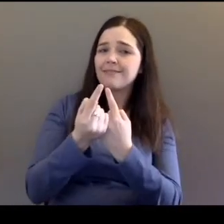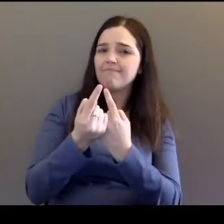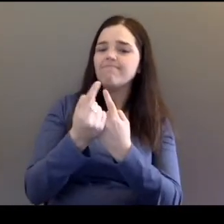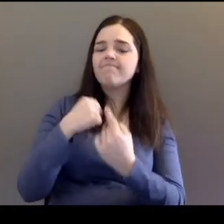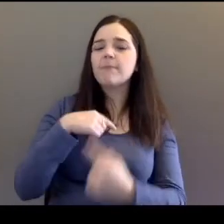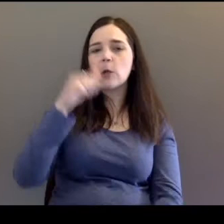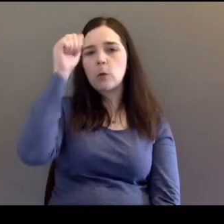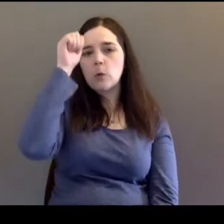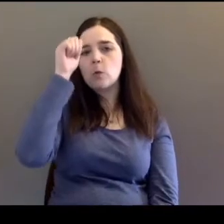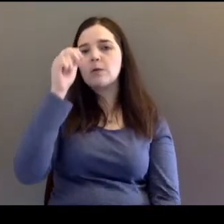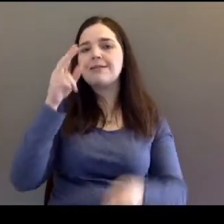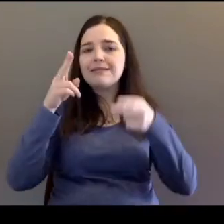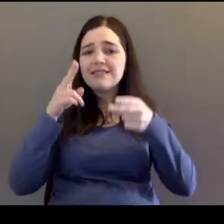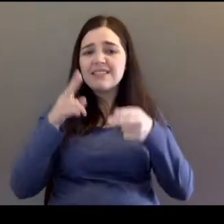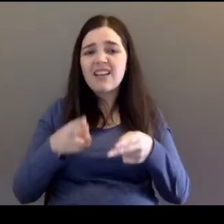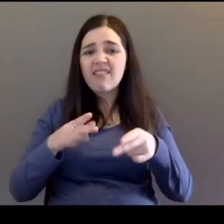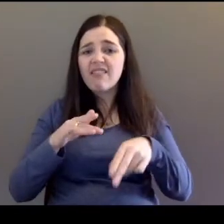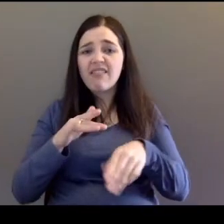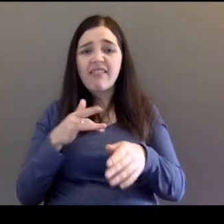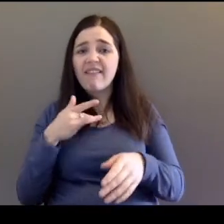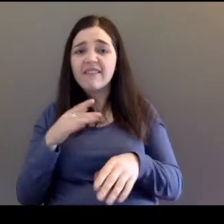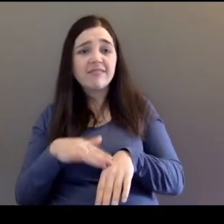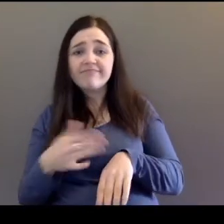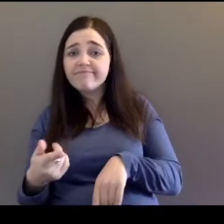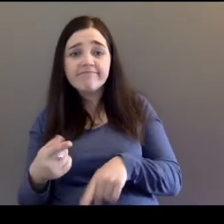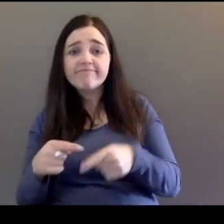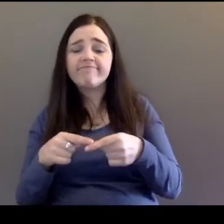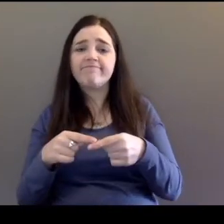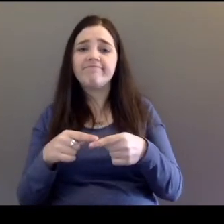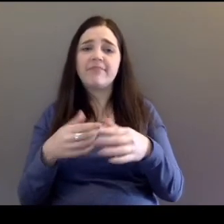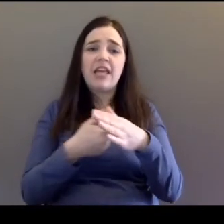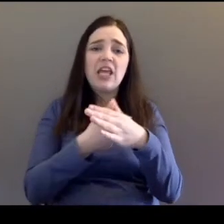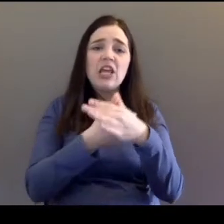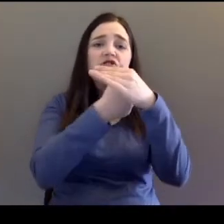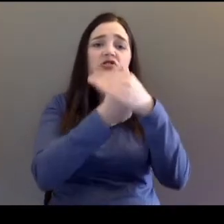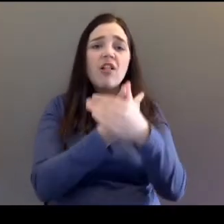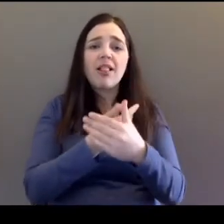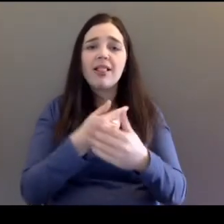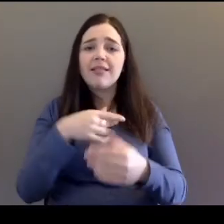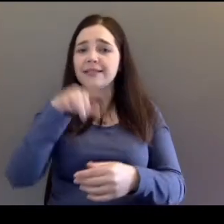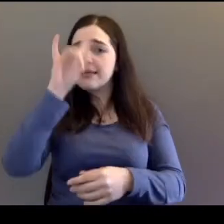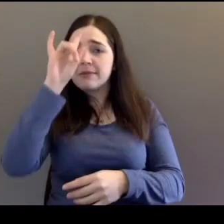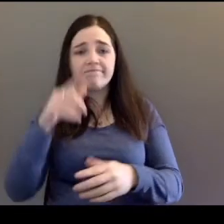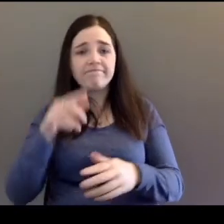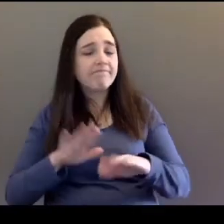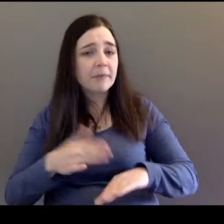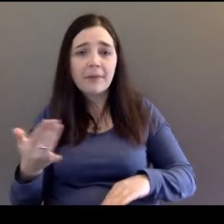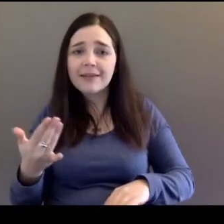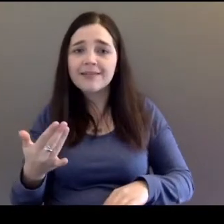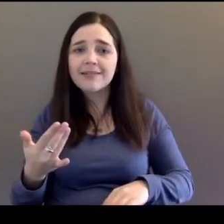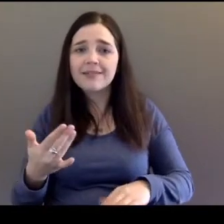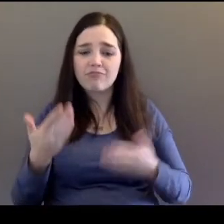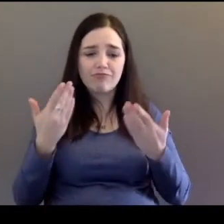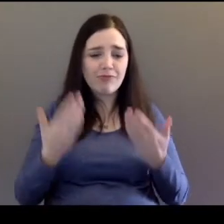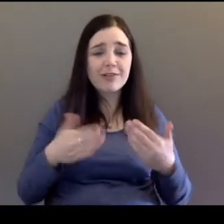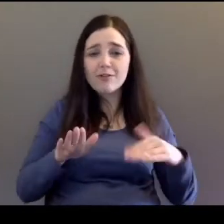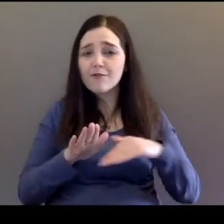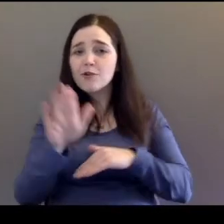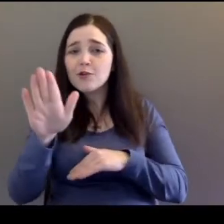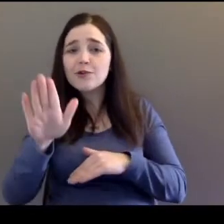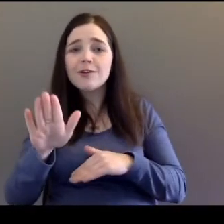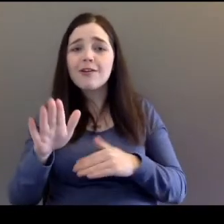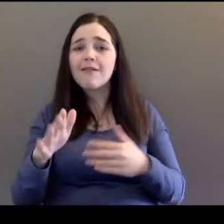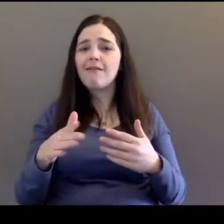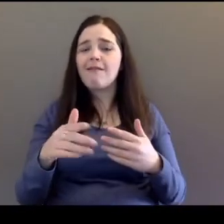neither death nor life, neither angels nor demons, the present nor the future nor any powers, neither the height nor